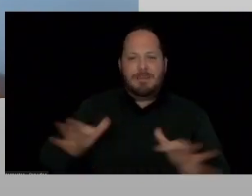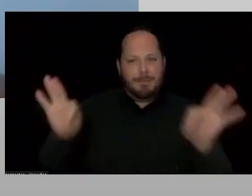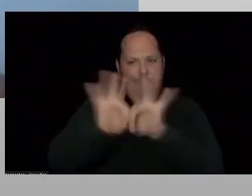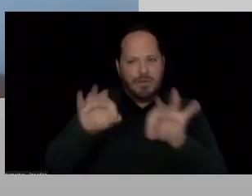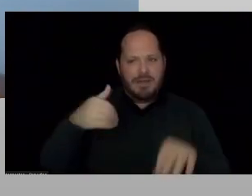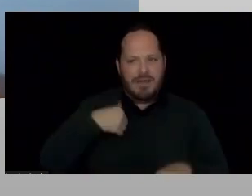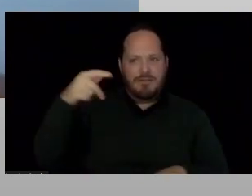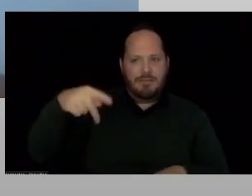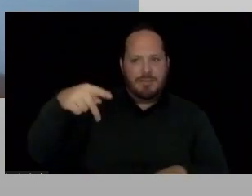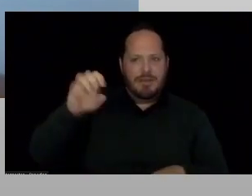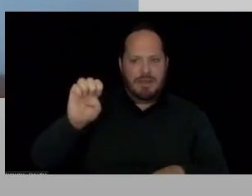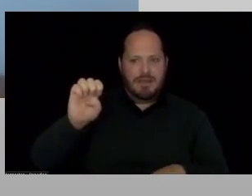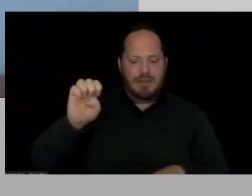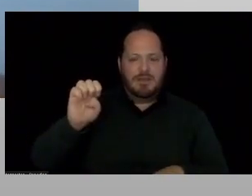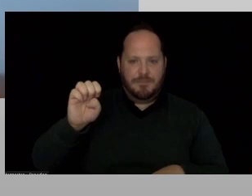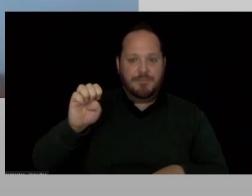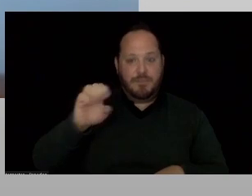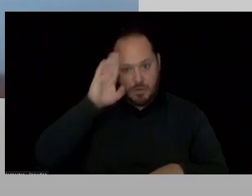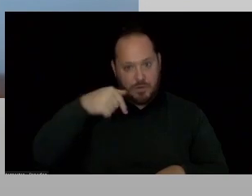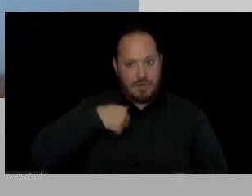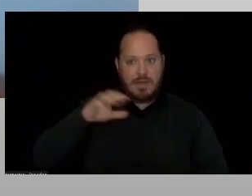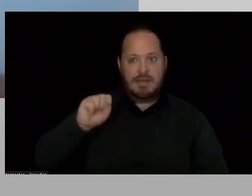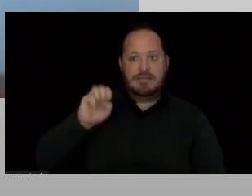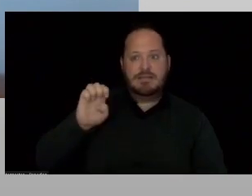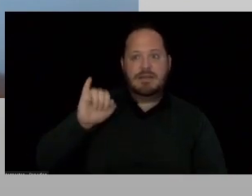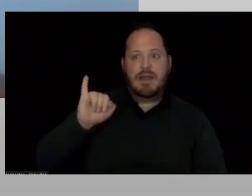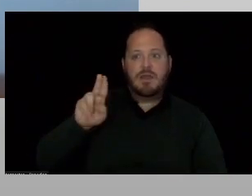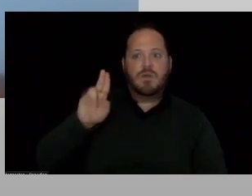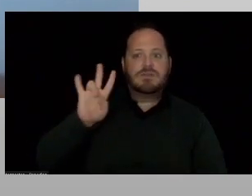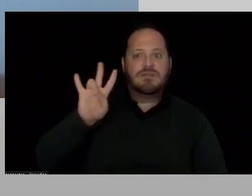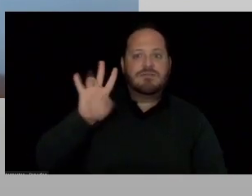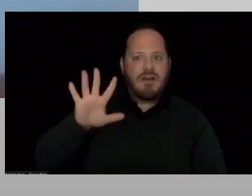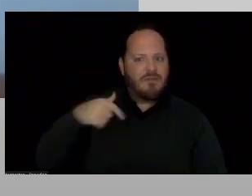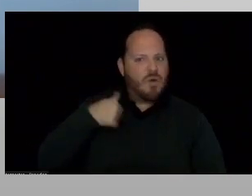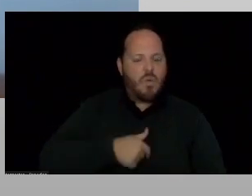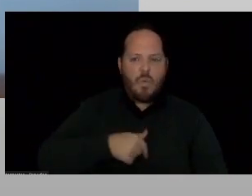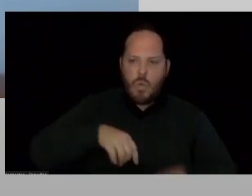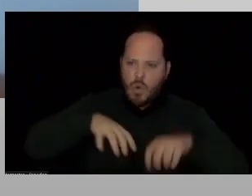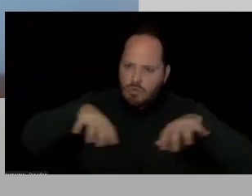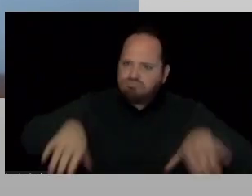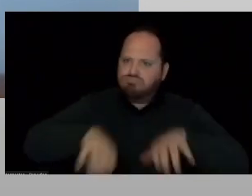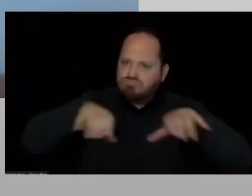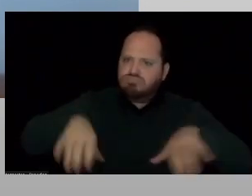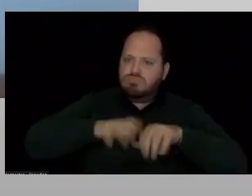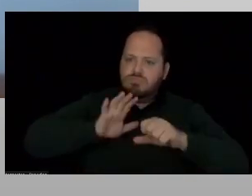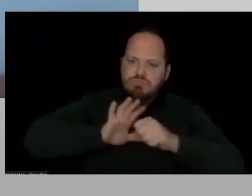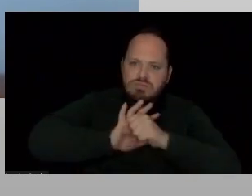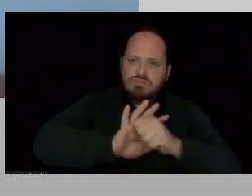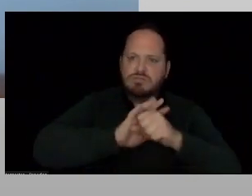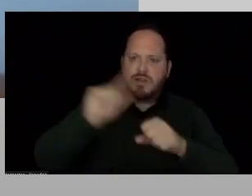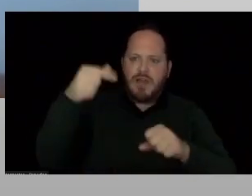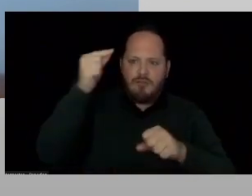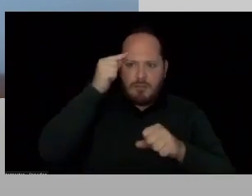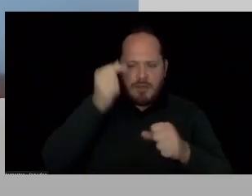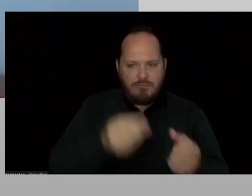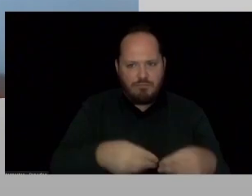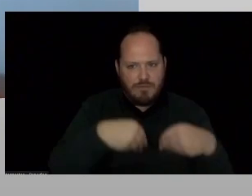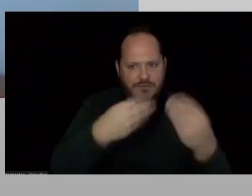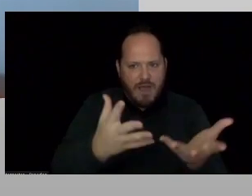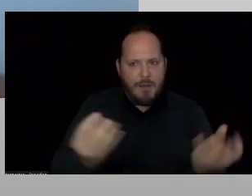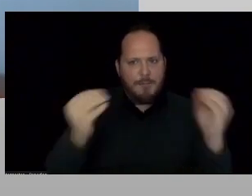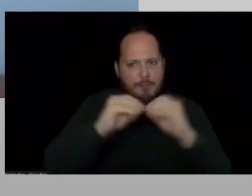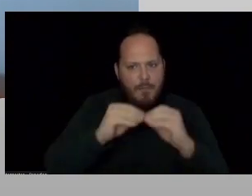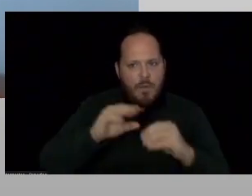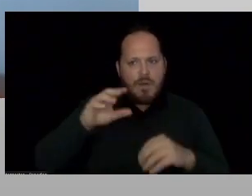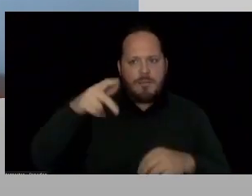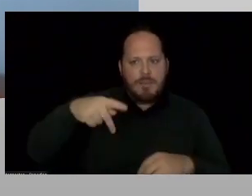taking action on this by pushing the government to produce more PPE and making sure it gets to you, the caregivers who